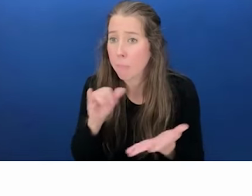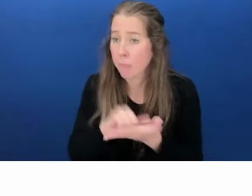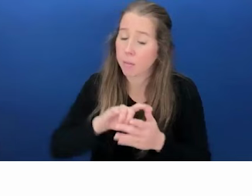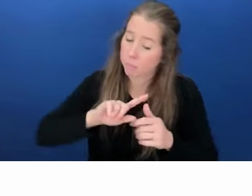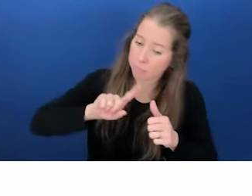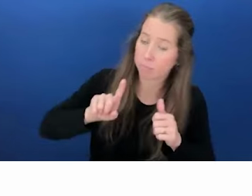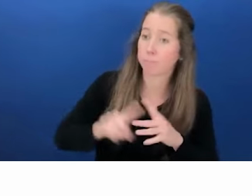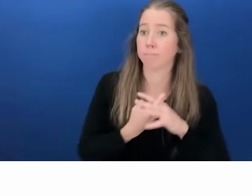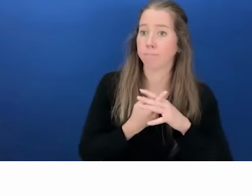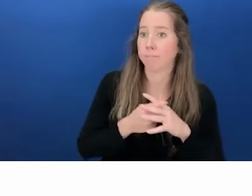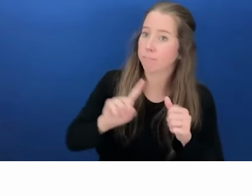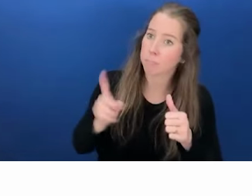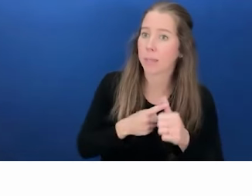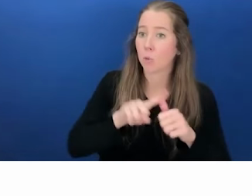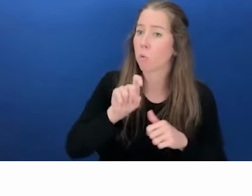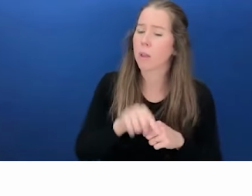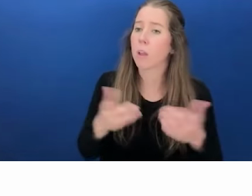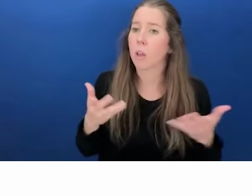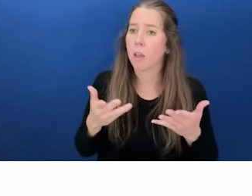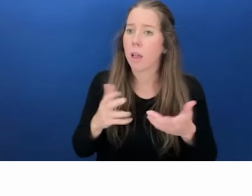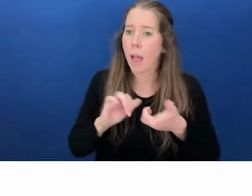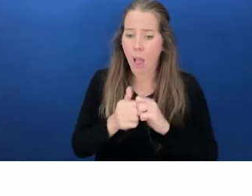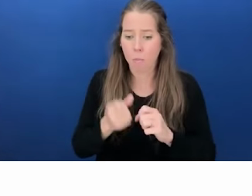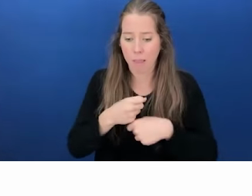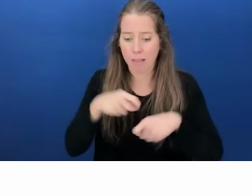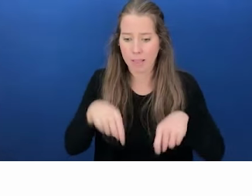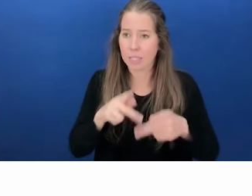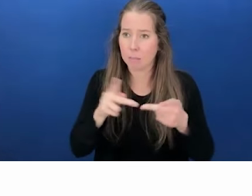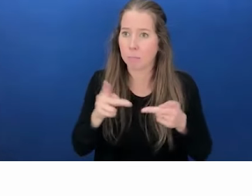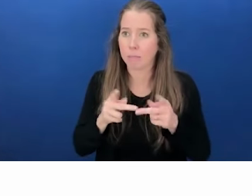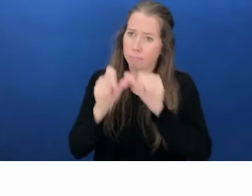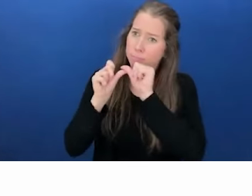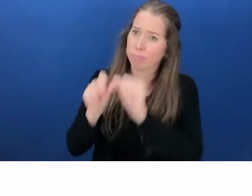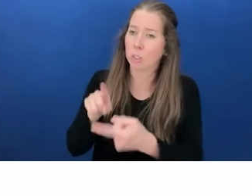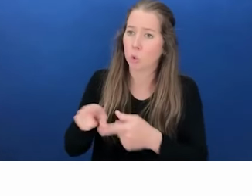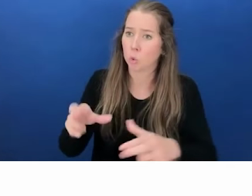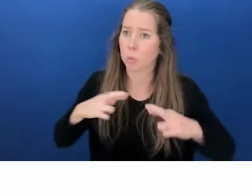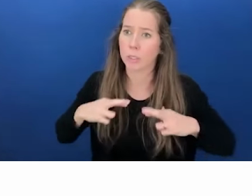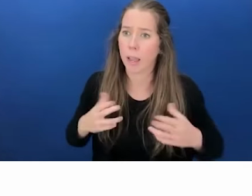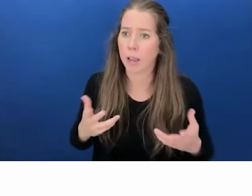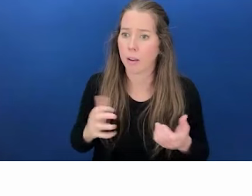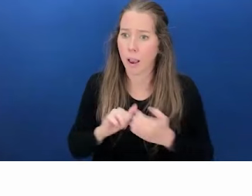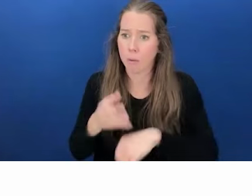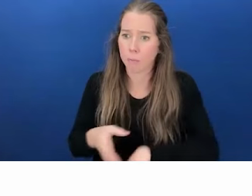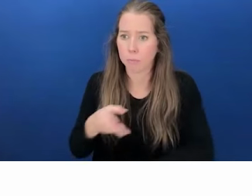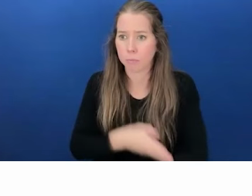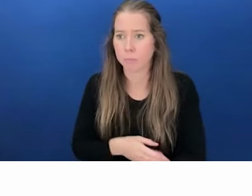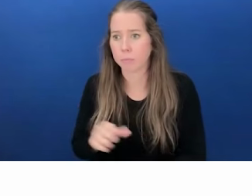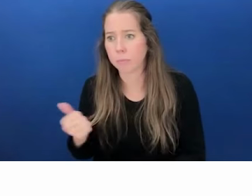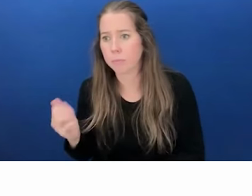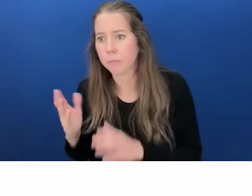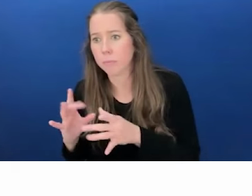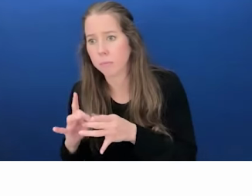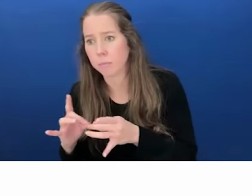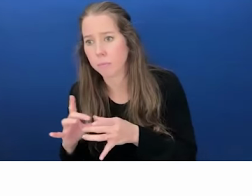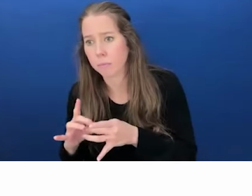question, would make this the place that you want to stay at until you retire? I'm gonna go with something that she mentioned earlier. Mhm. I think